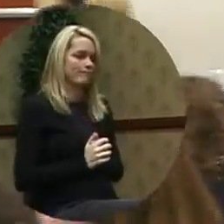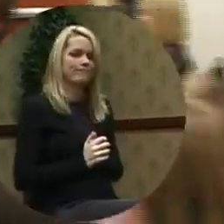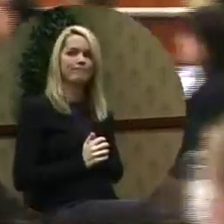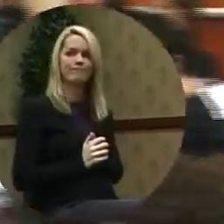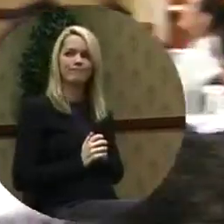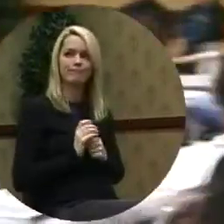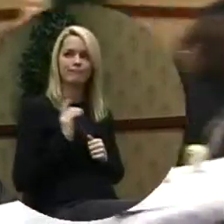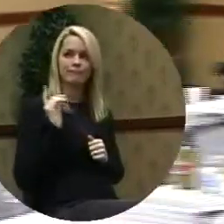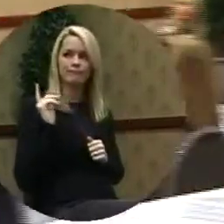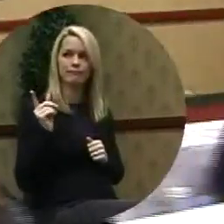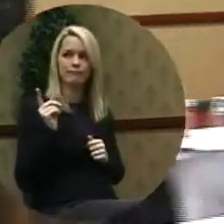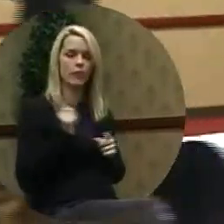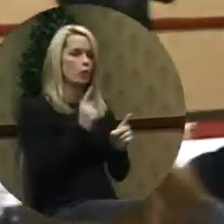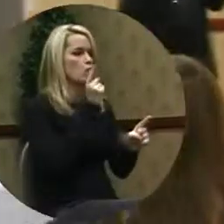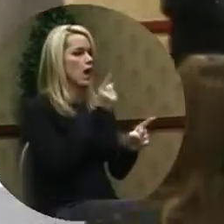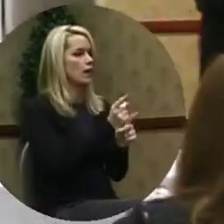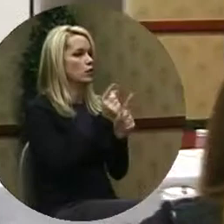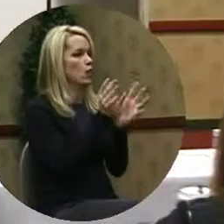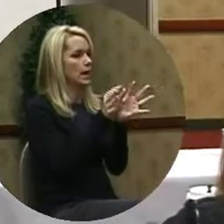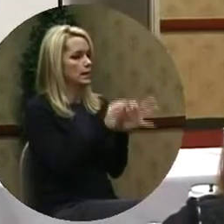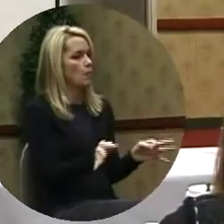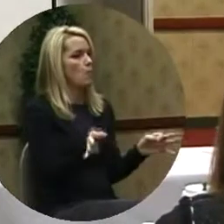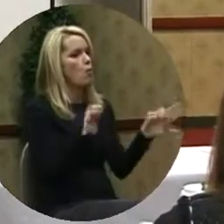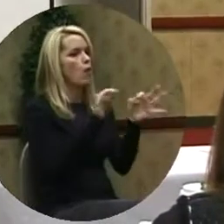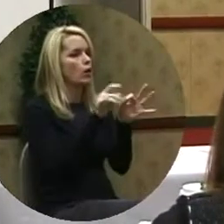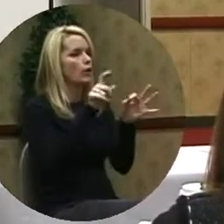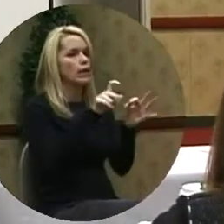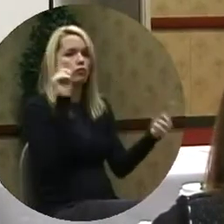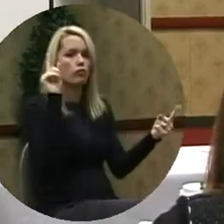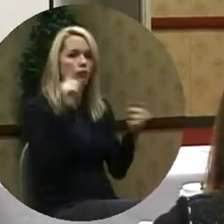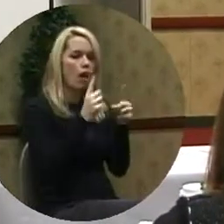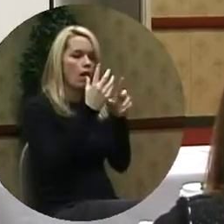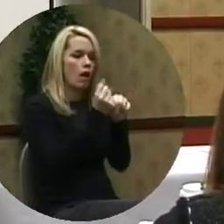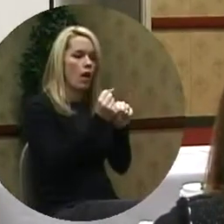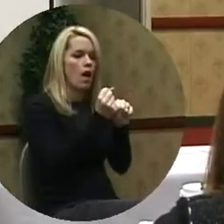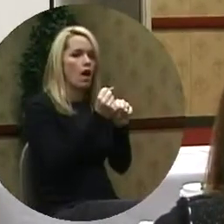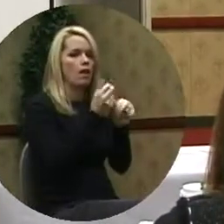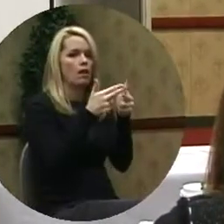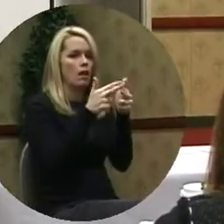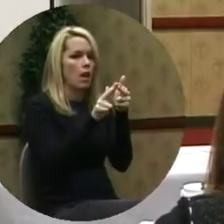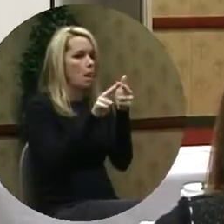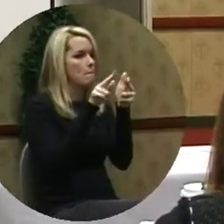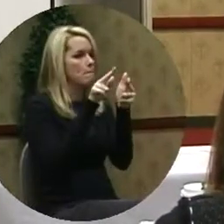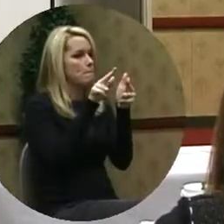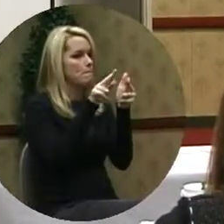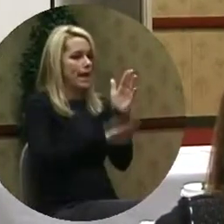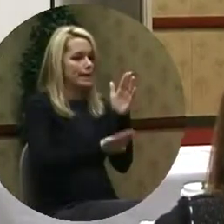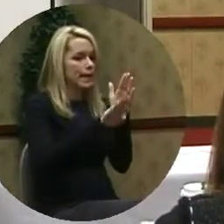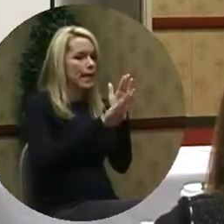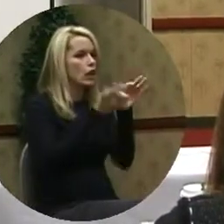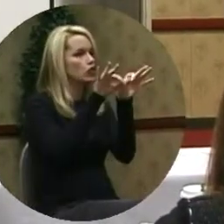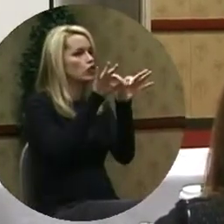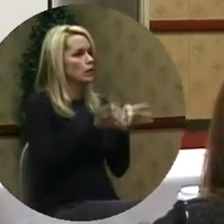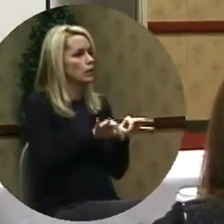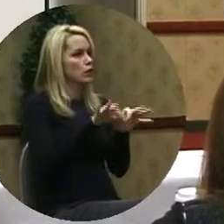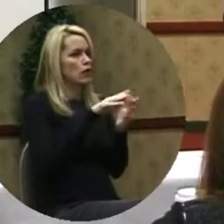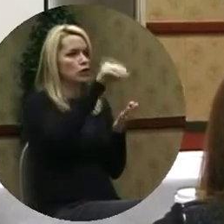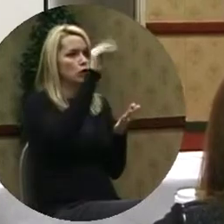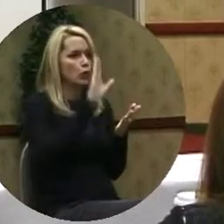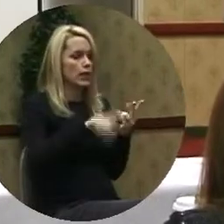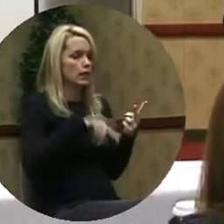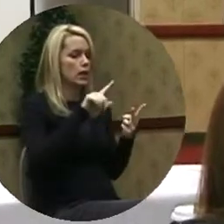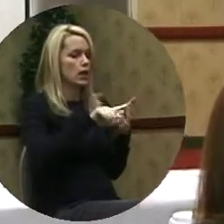more reason why we need to distill it down to the very basics. A description of the student, a description, a little bit of the